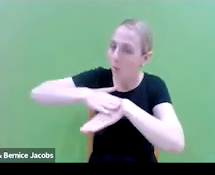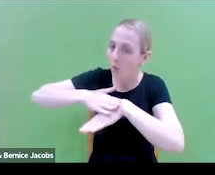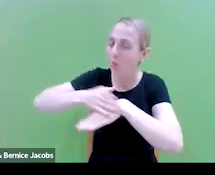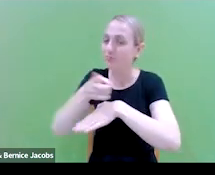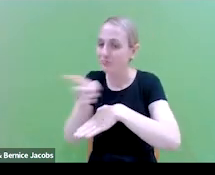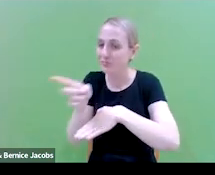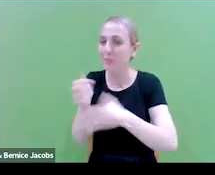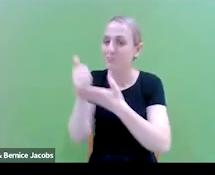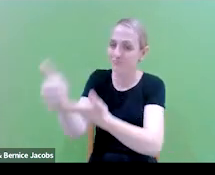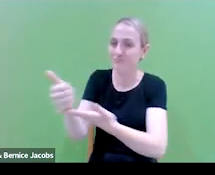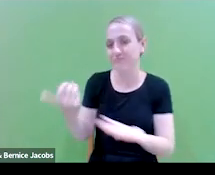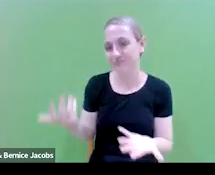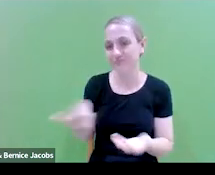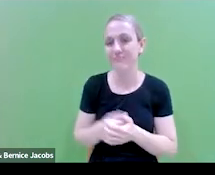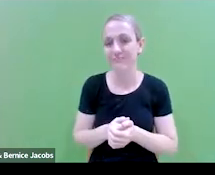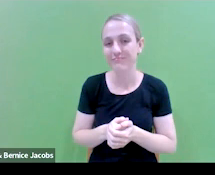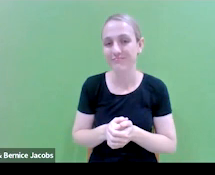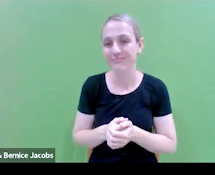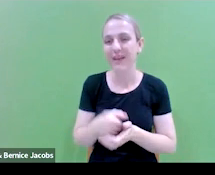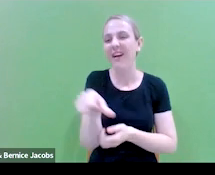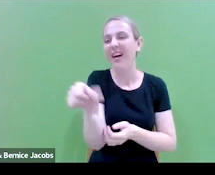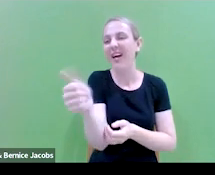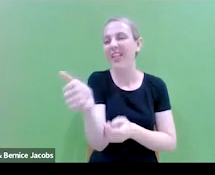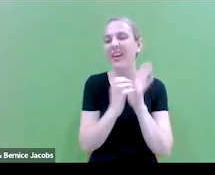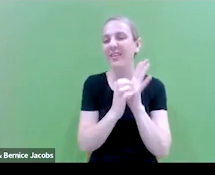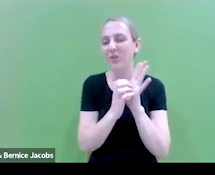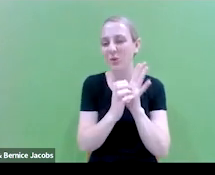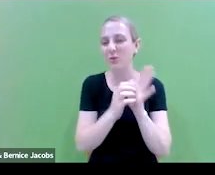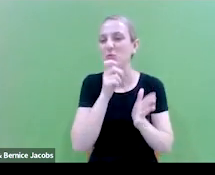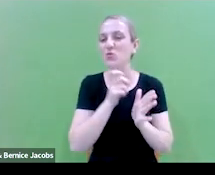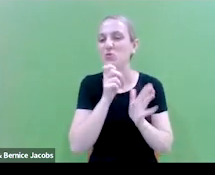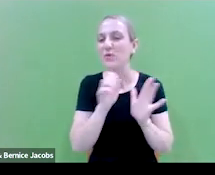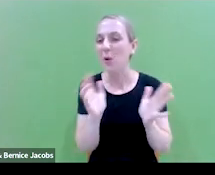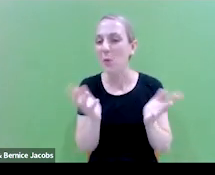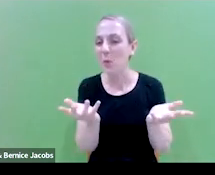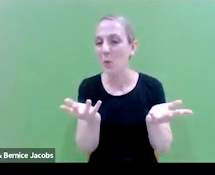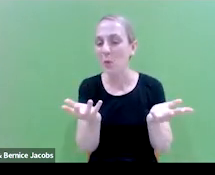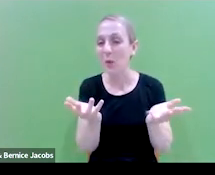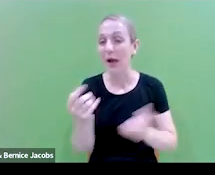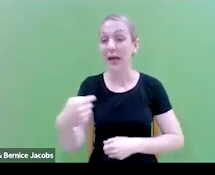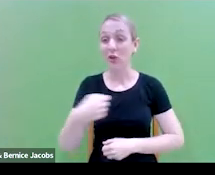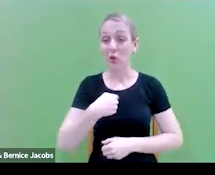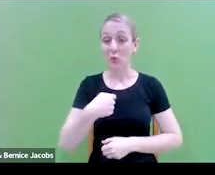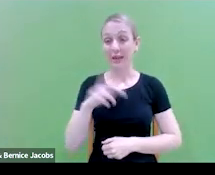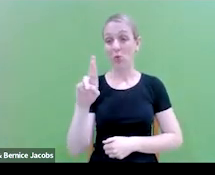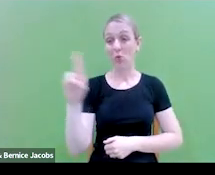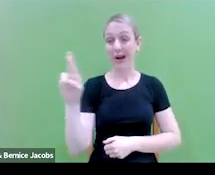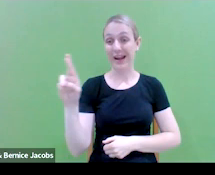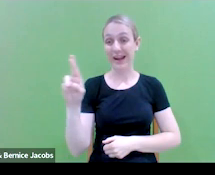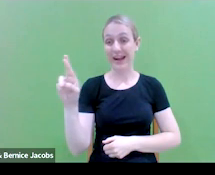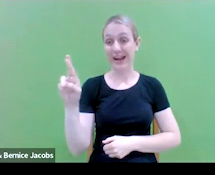users. So another example of function. So I am predominantly right-handed, but I